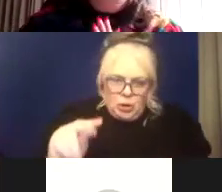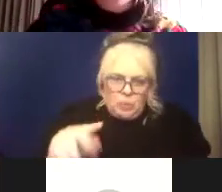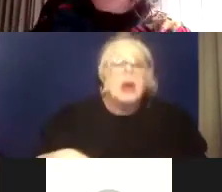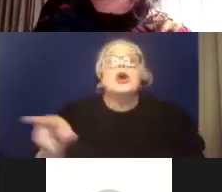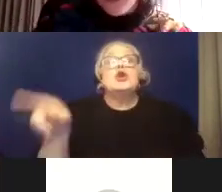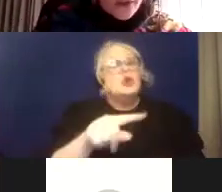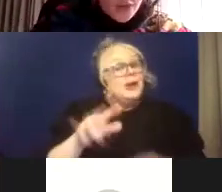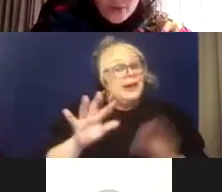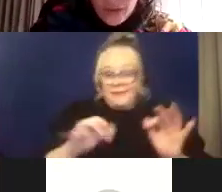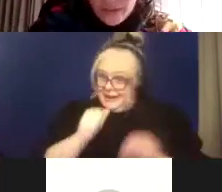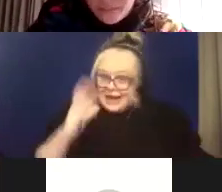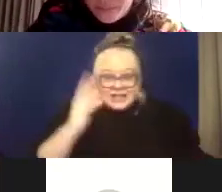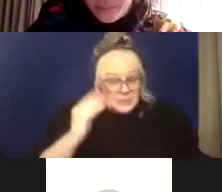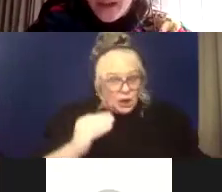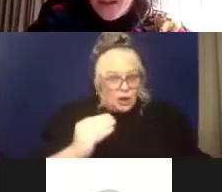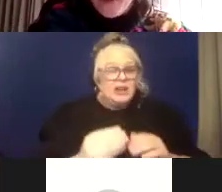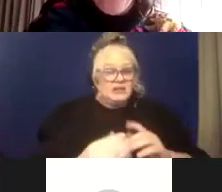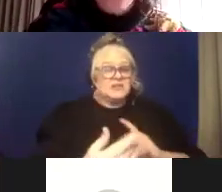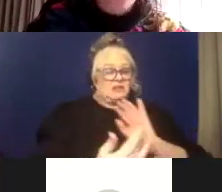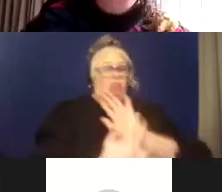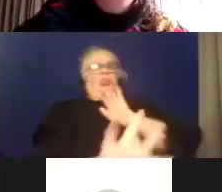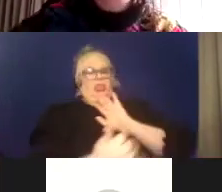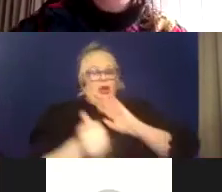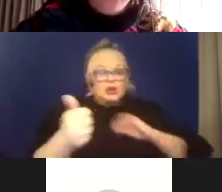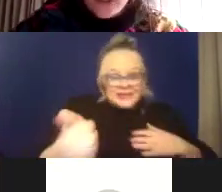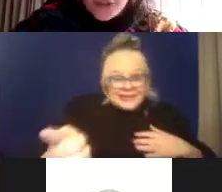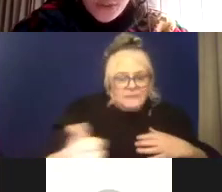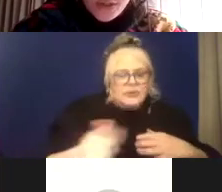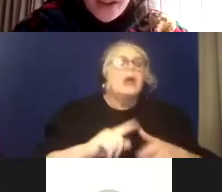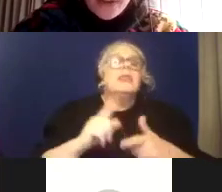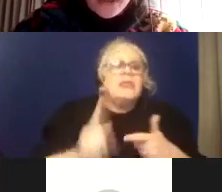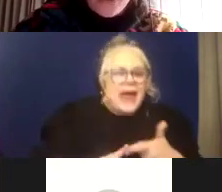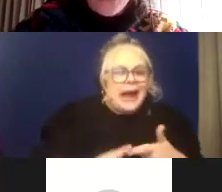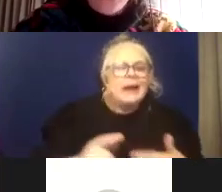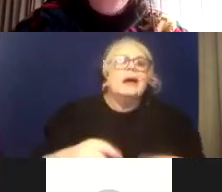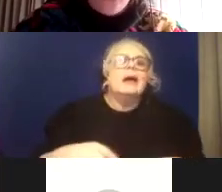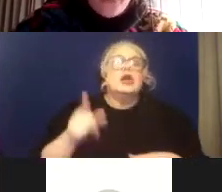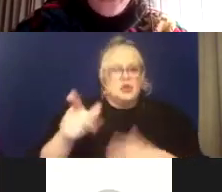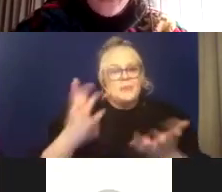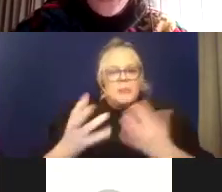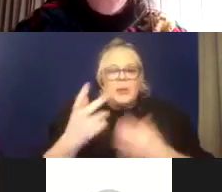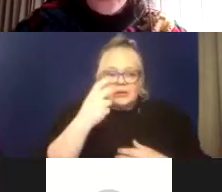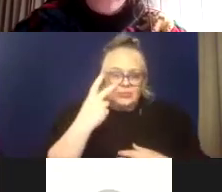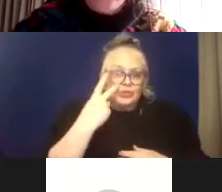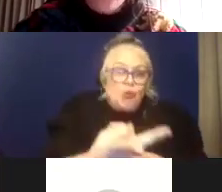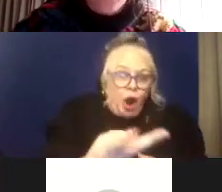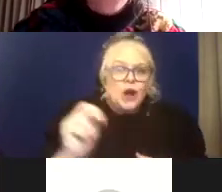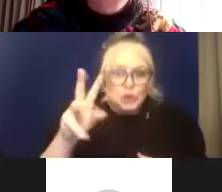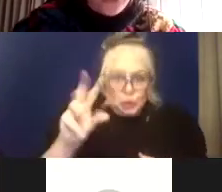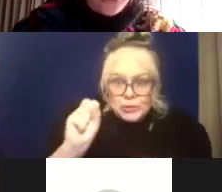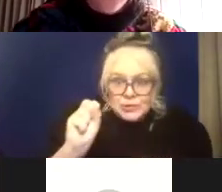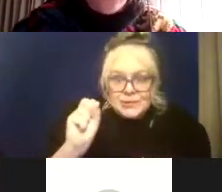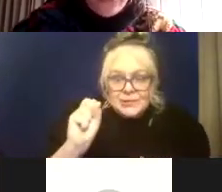Every survivor is different, and we know that. But many image-based sexual abuse survivors who seek help report that